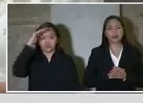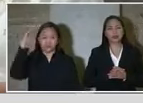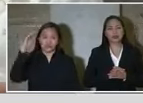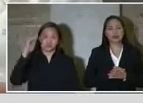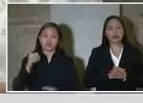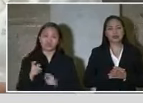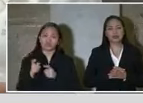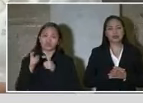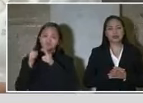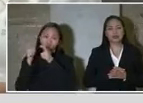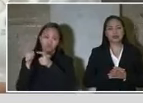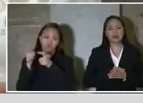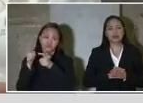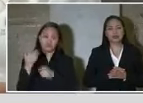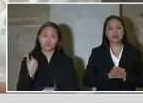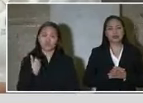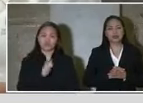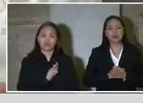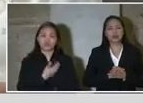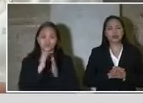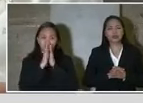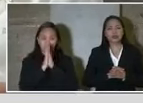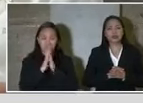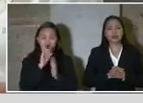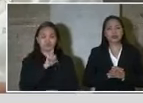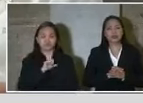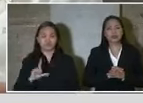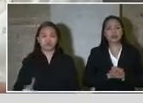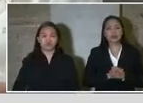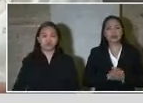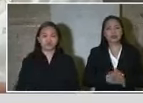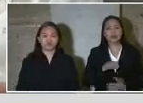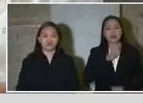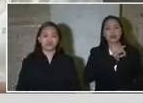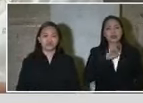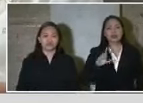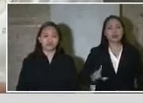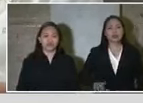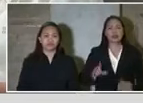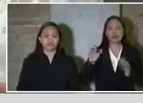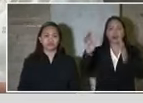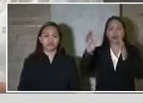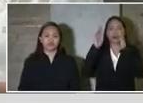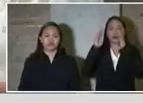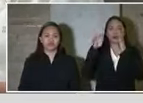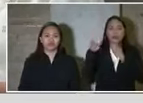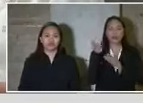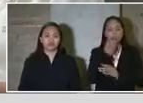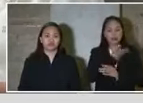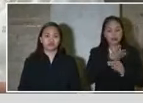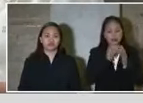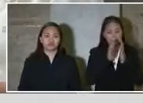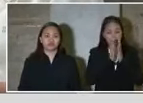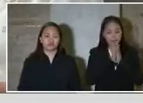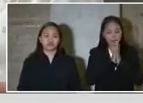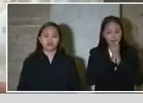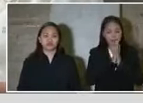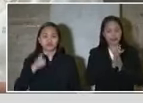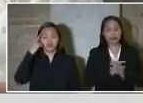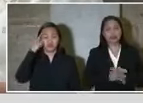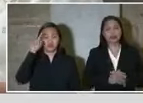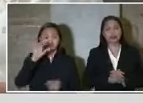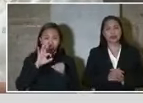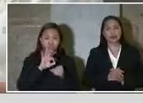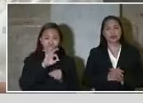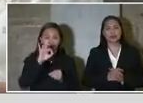gifts, let us pray to the Lord. Lord, hear our prayer. For the souls